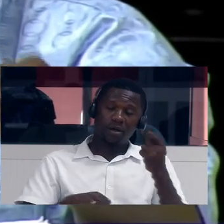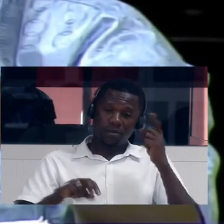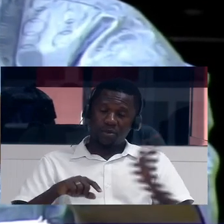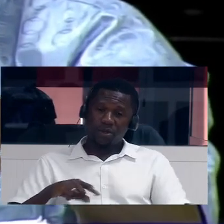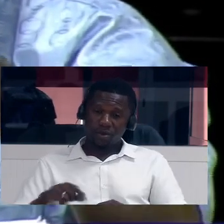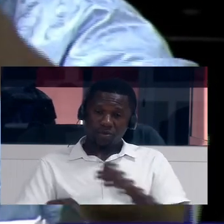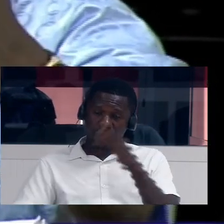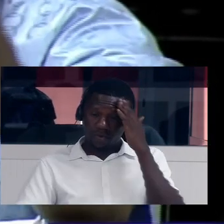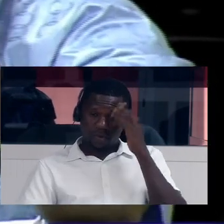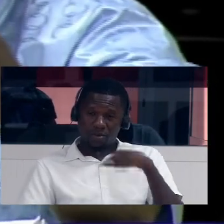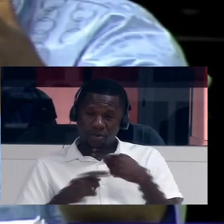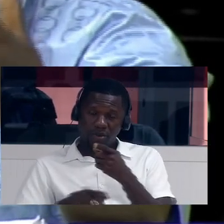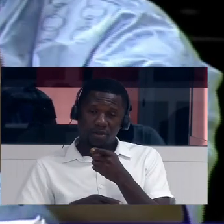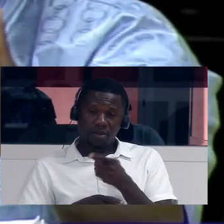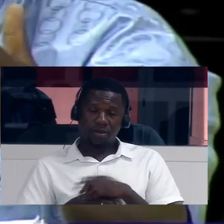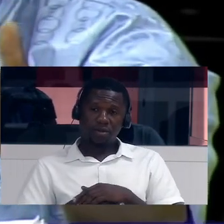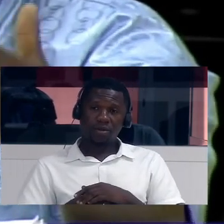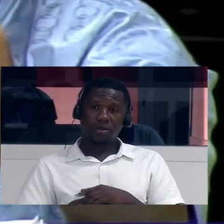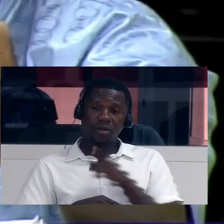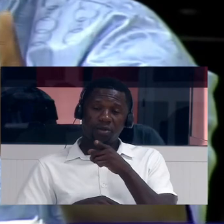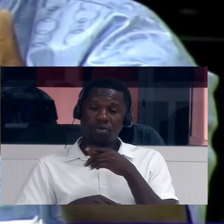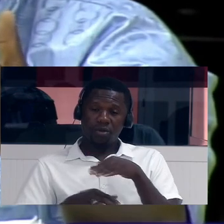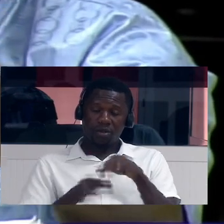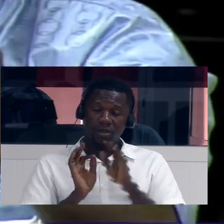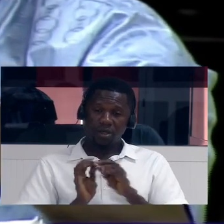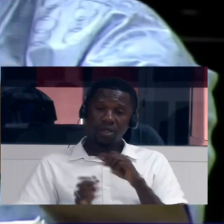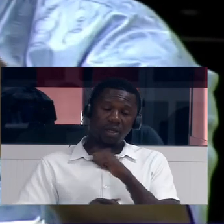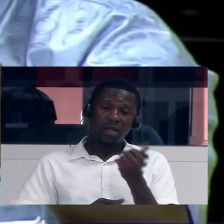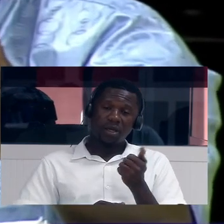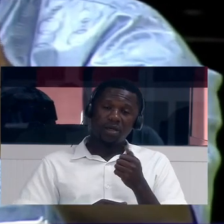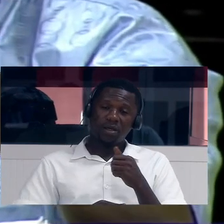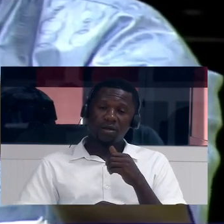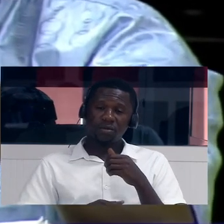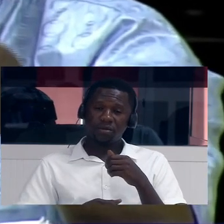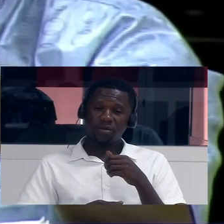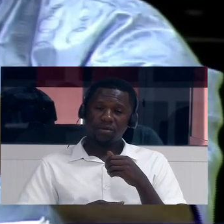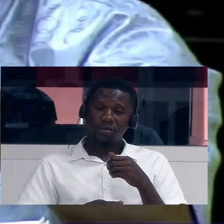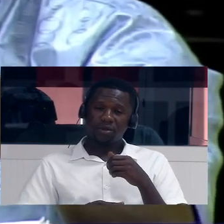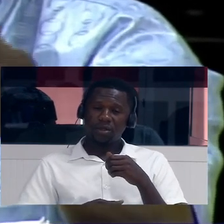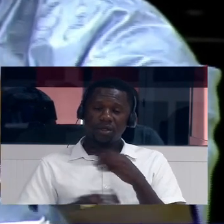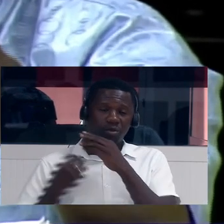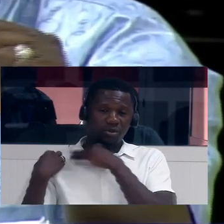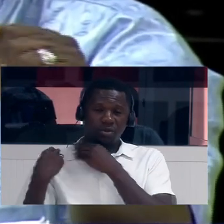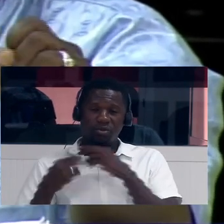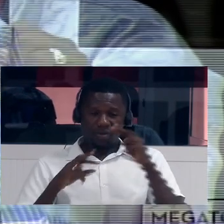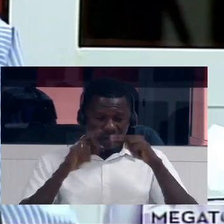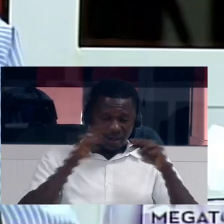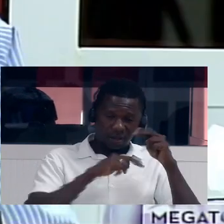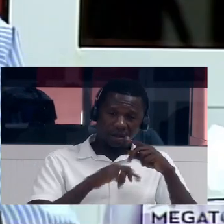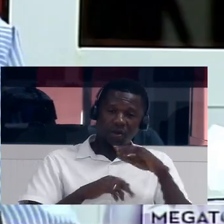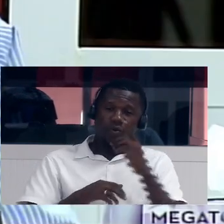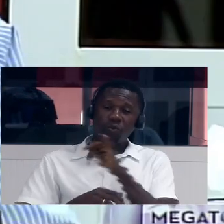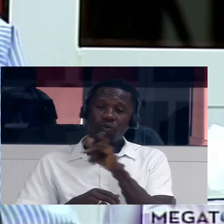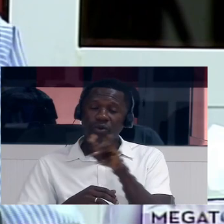true. Did you take any effort to determine which of your forces may have committed